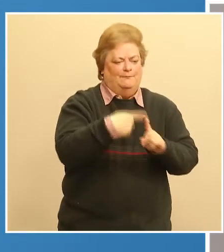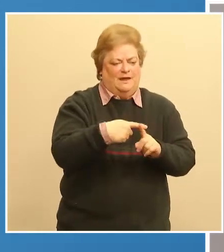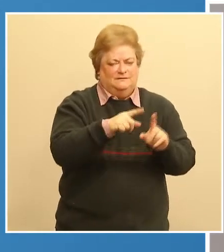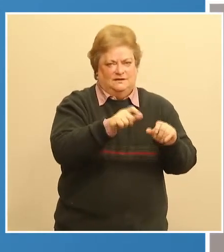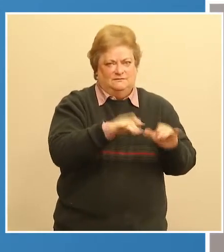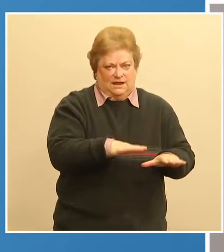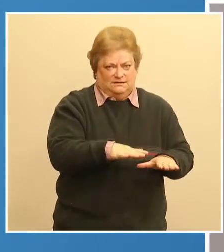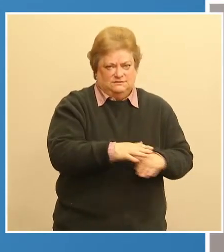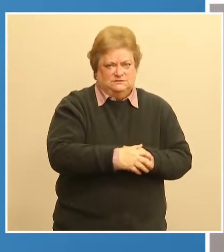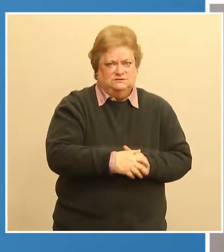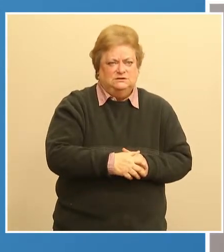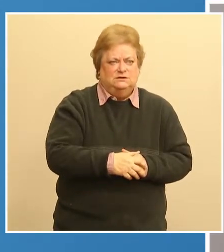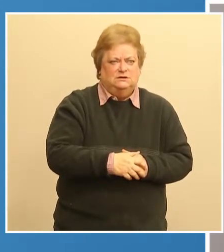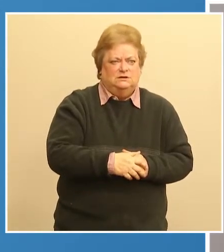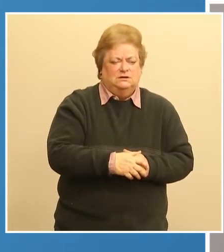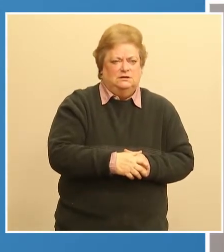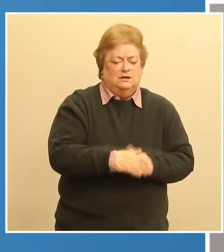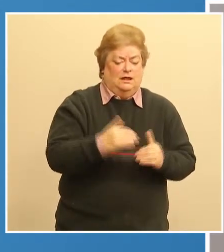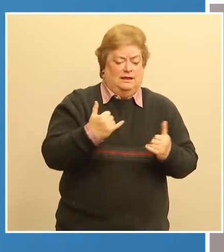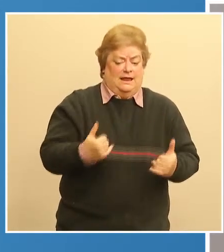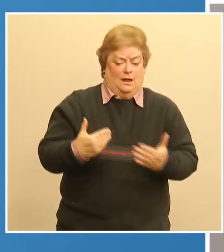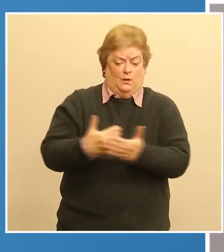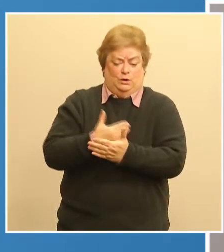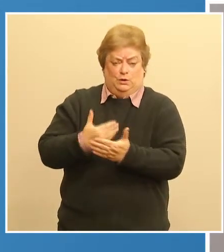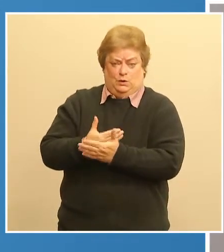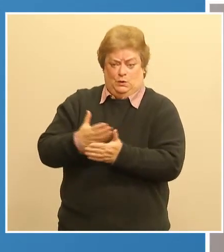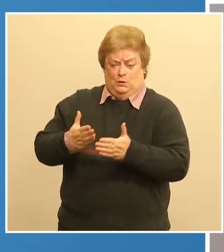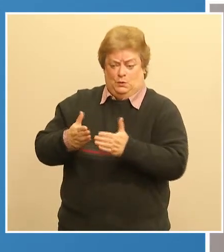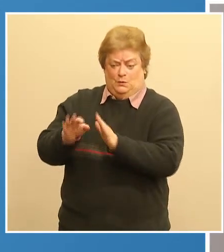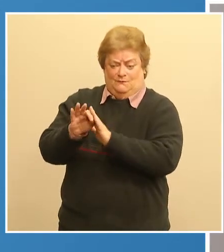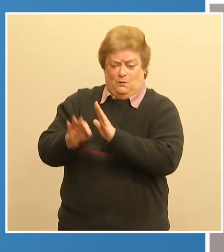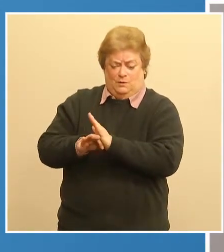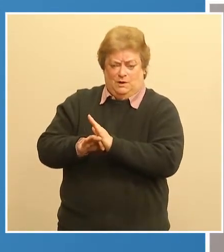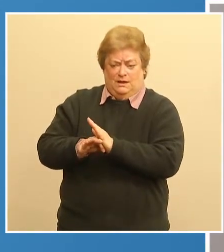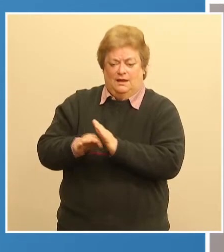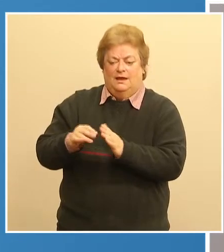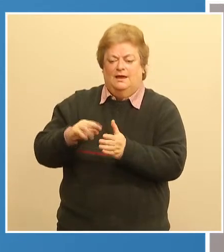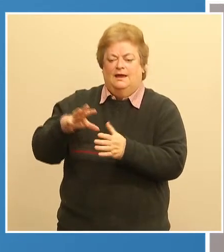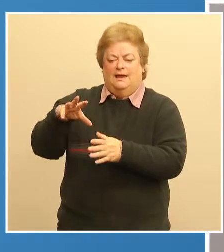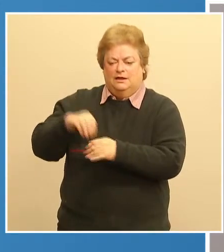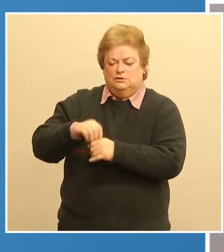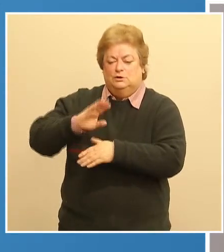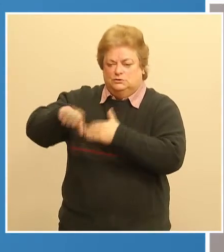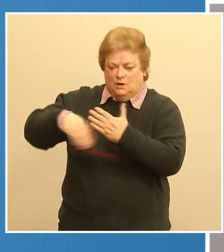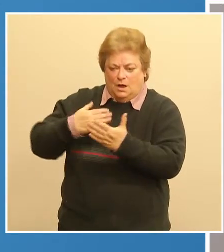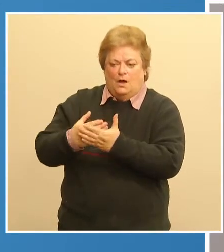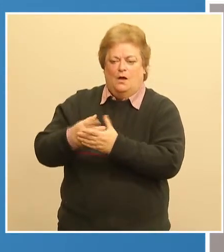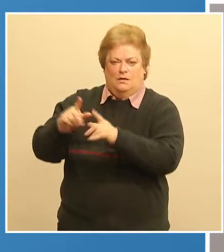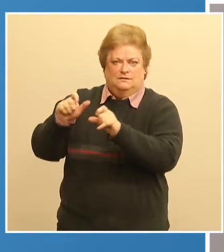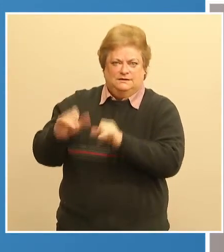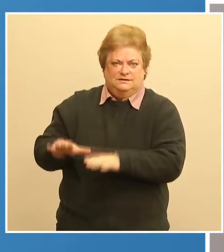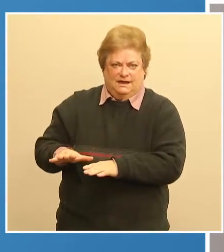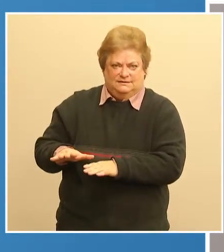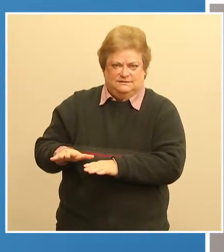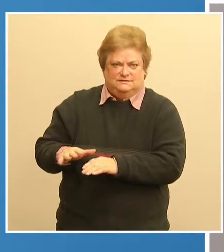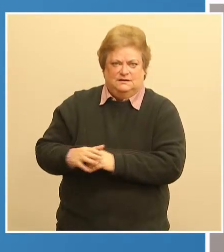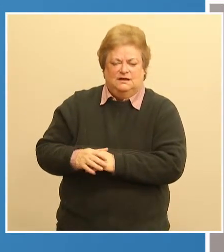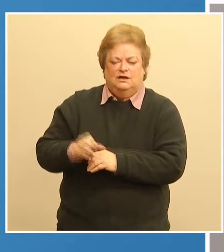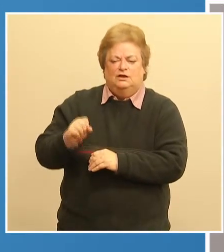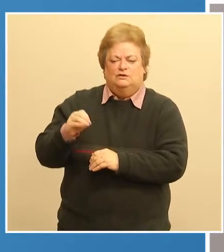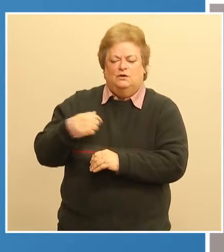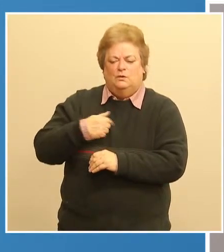test. The new methodology, it includes all the tests. So that allows us to make it